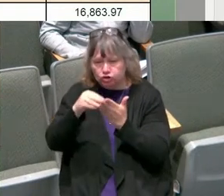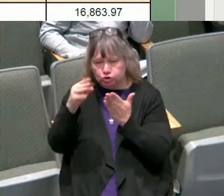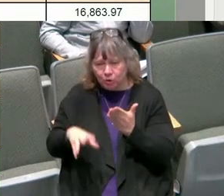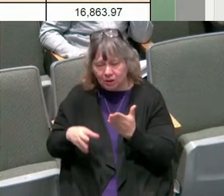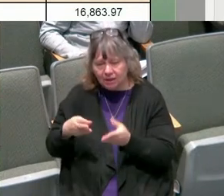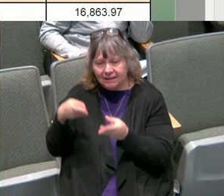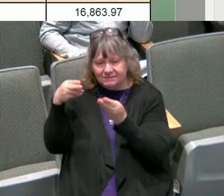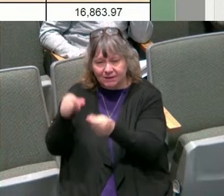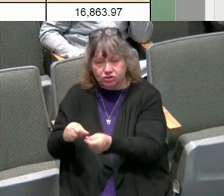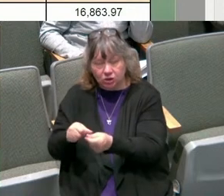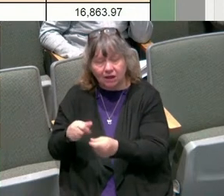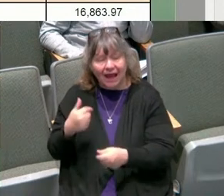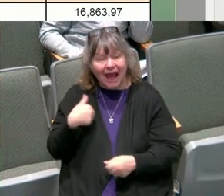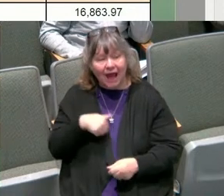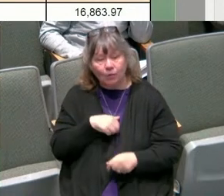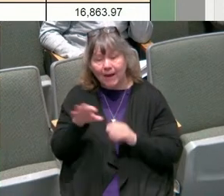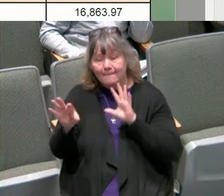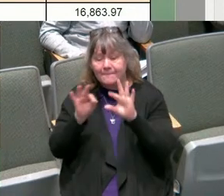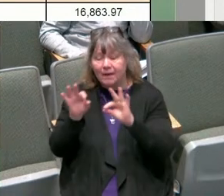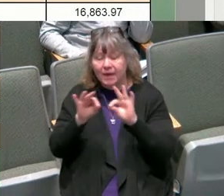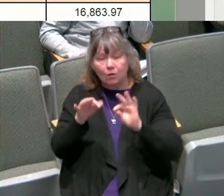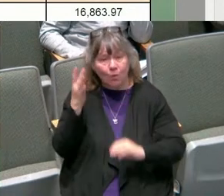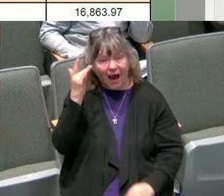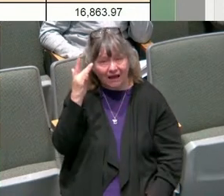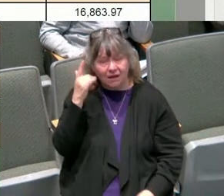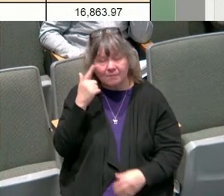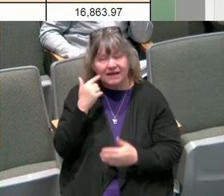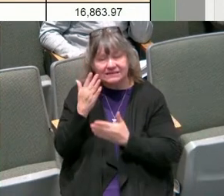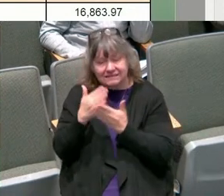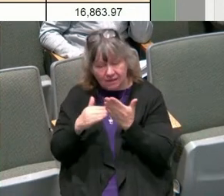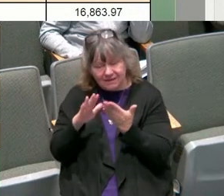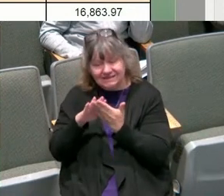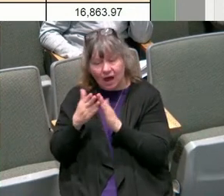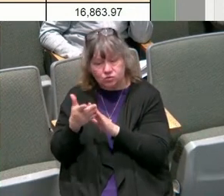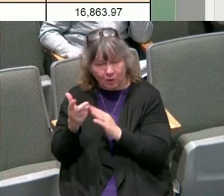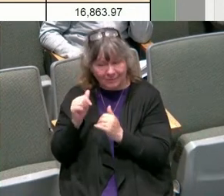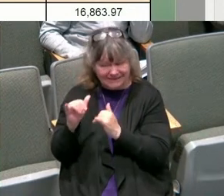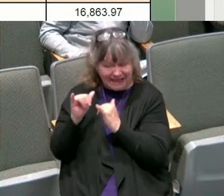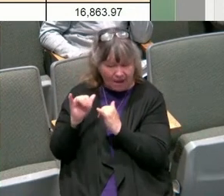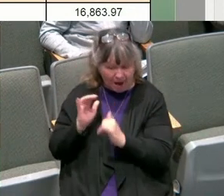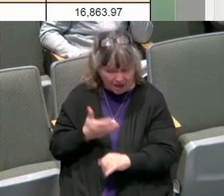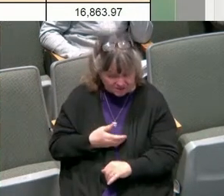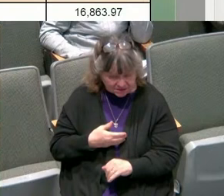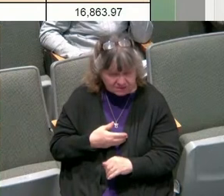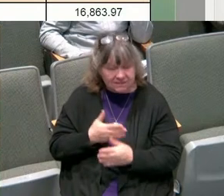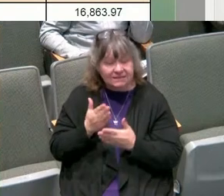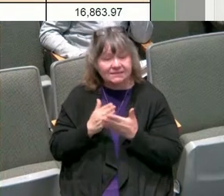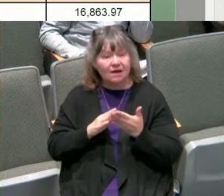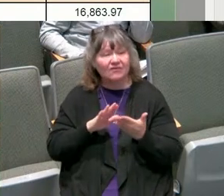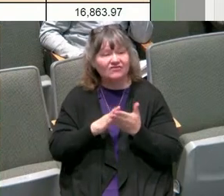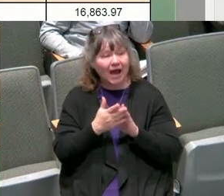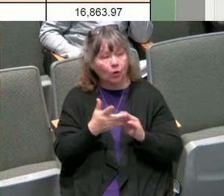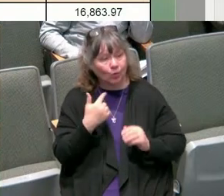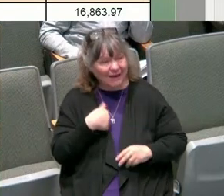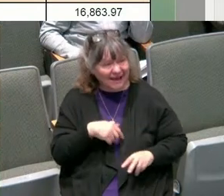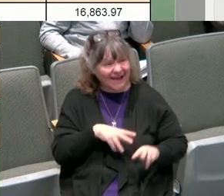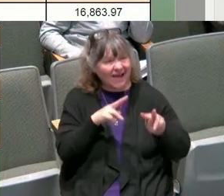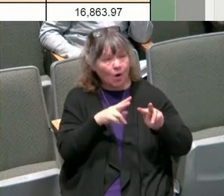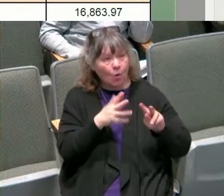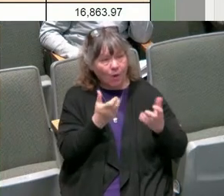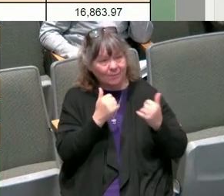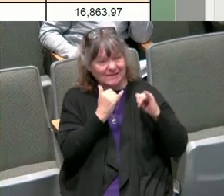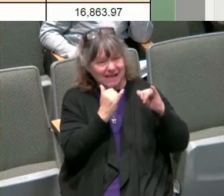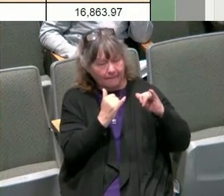and we choose these communities because some of them are towns that want to be like us some of them are towns that we want to be like